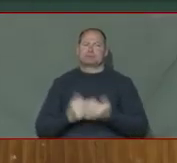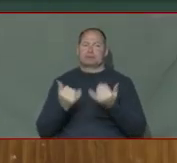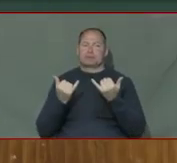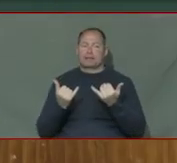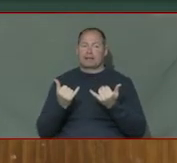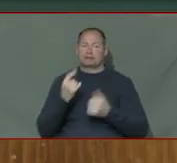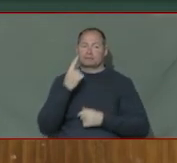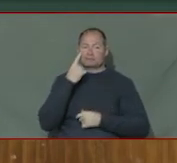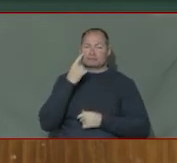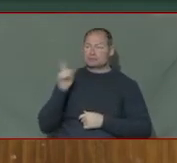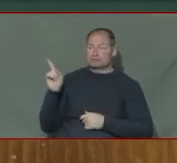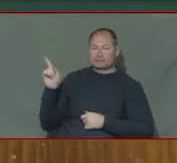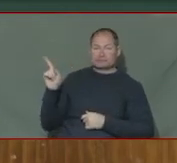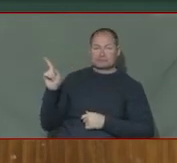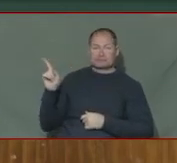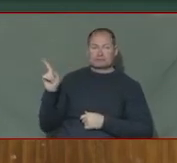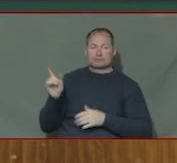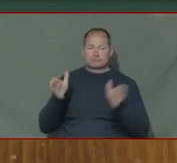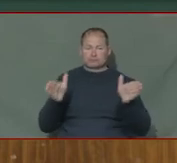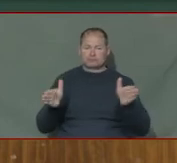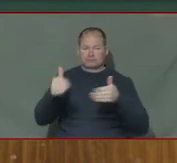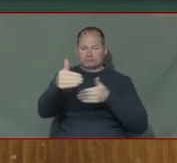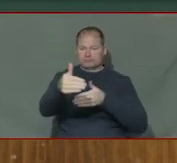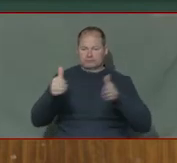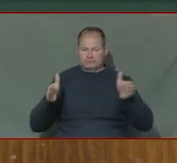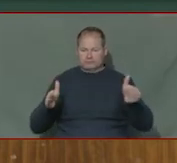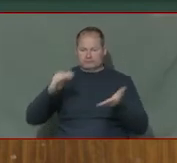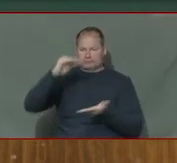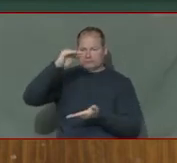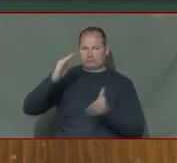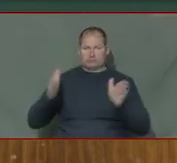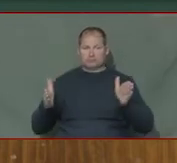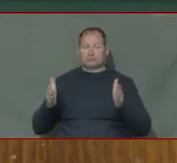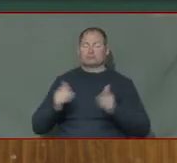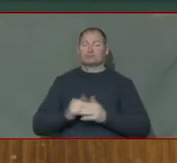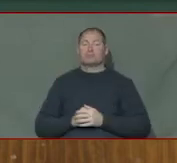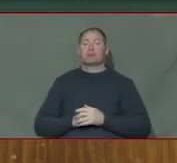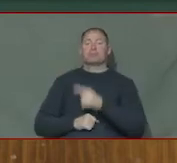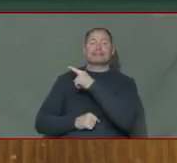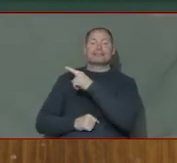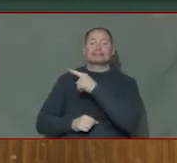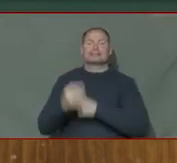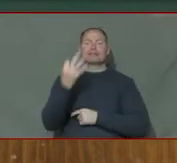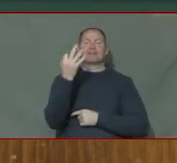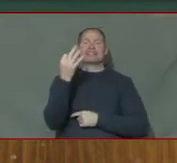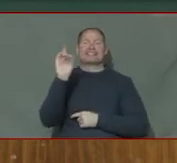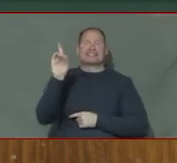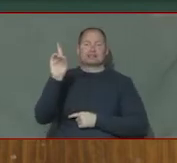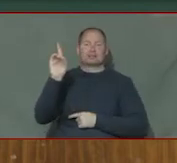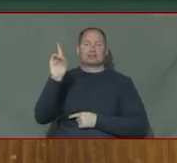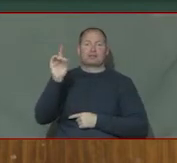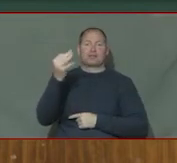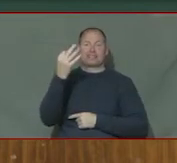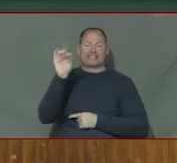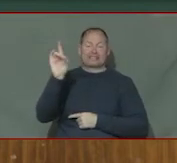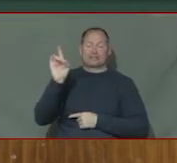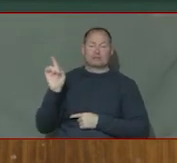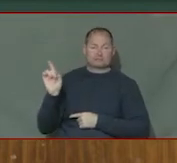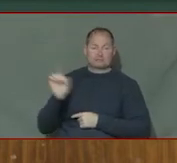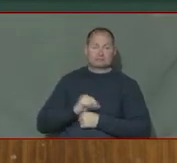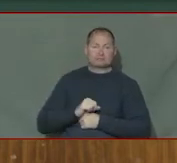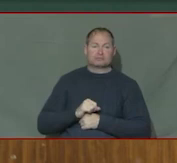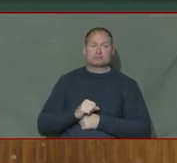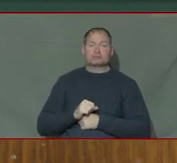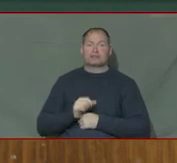remember a square is on a flat surface, but this here is three-dimensional. And a square which